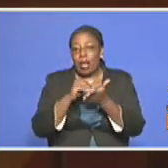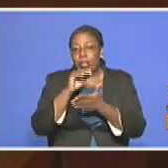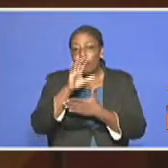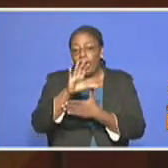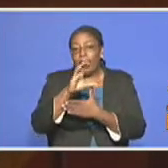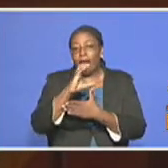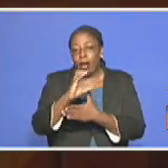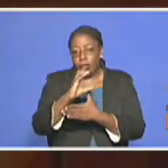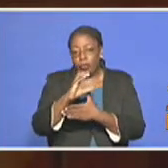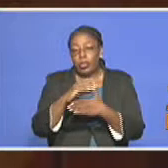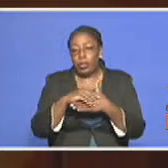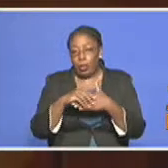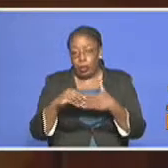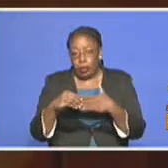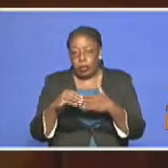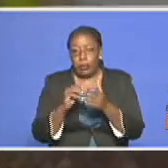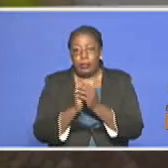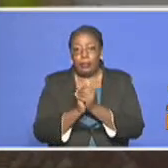$117,500.